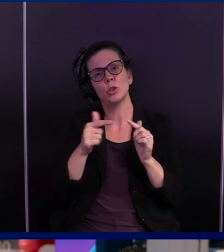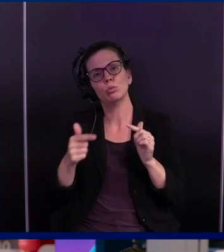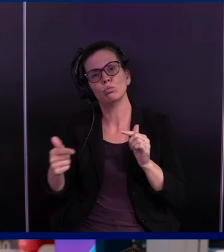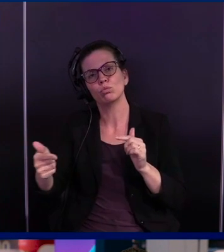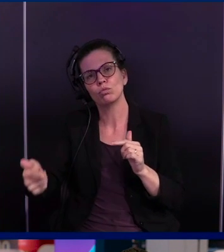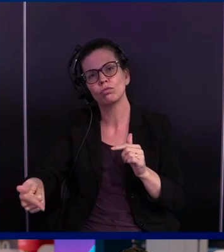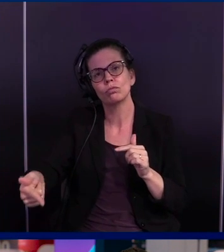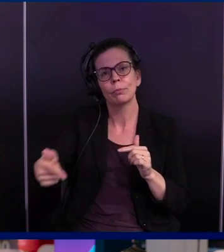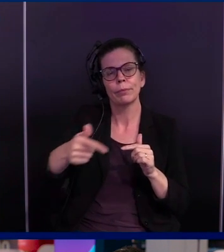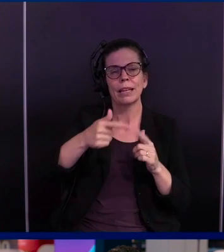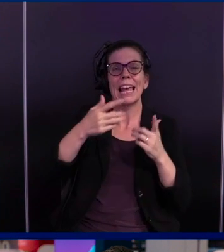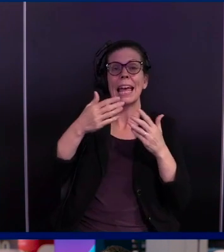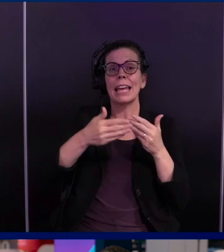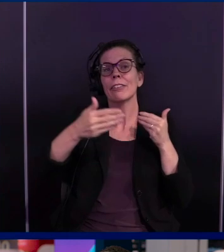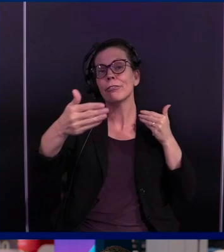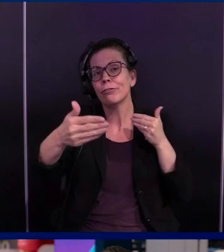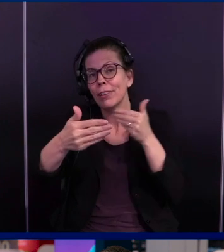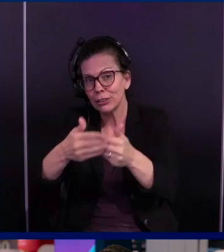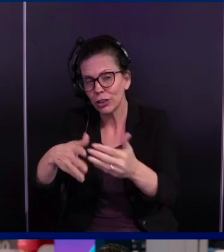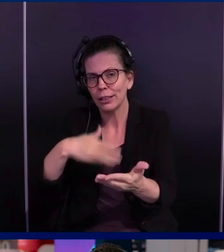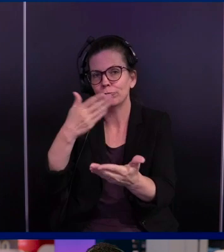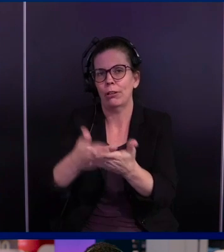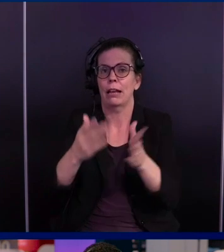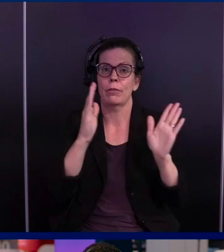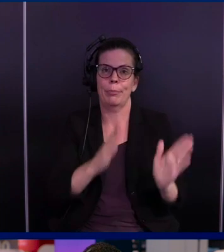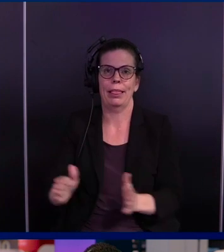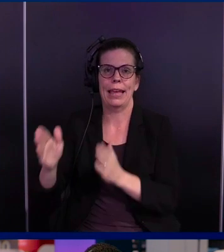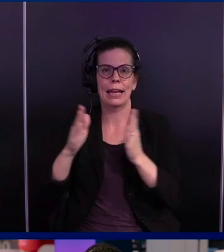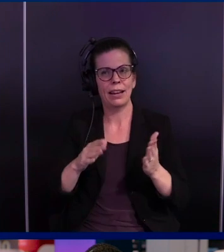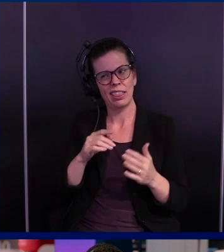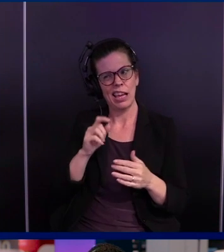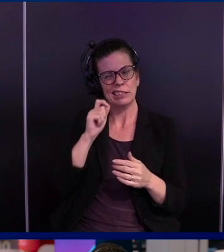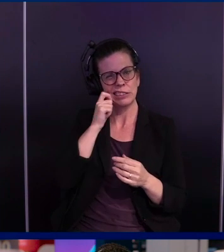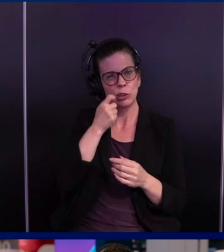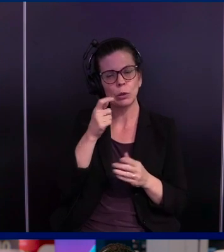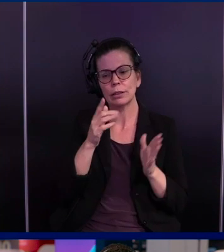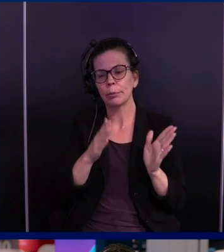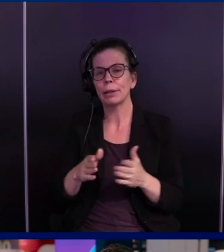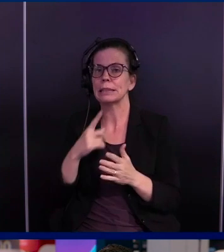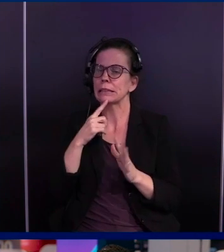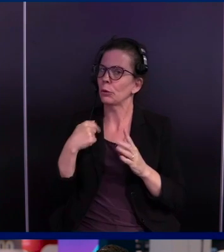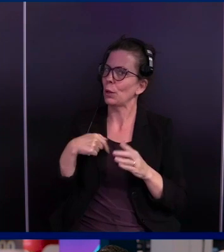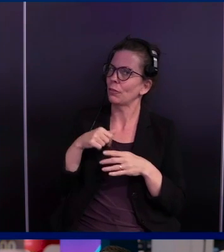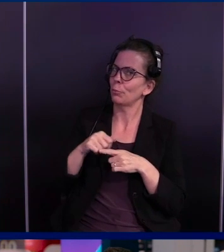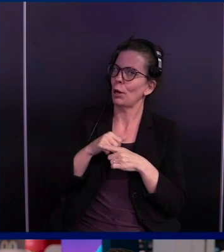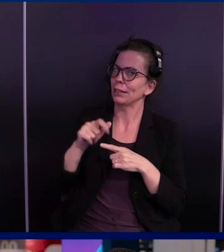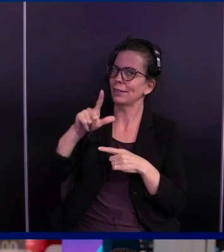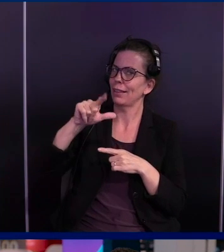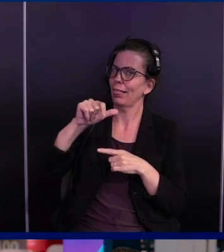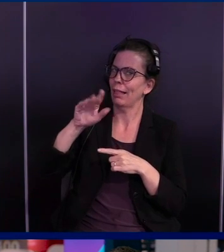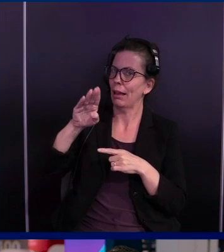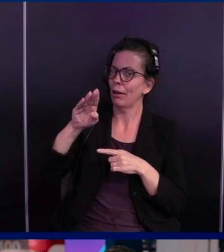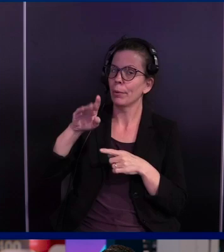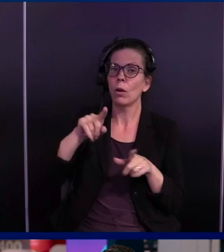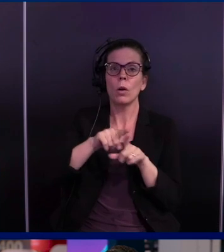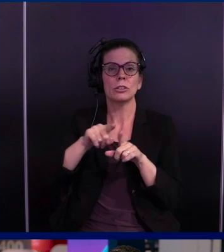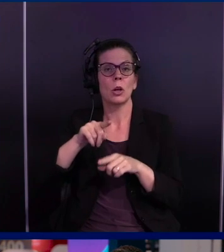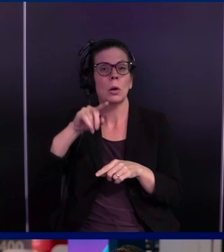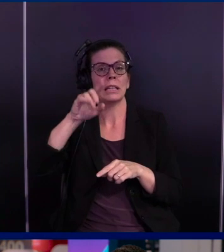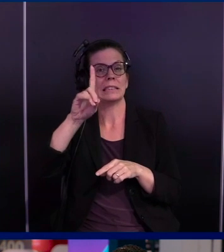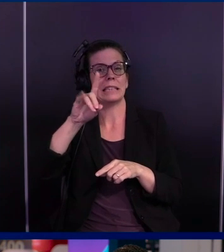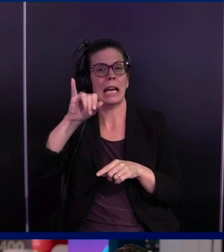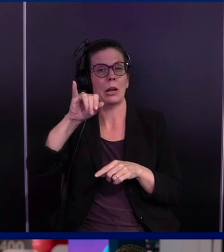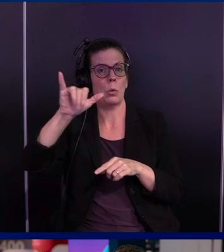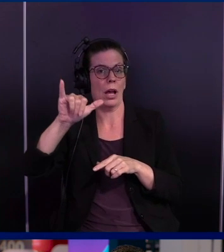steps and eventually get to the plan. Now the plan is cool because the plan says we have a practice lab and we have a DIY lab where they